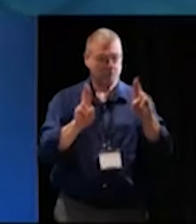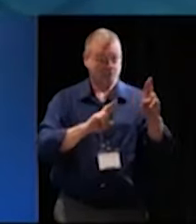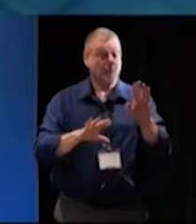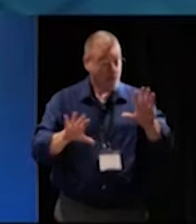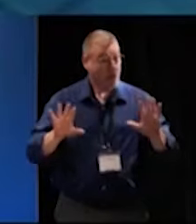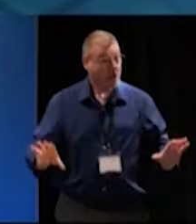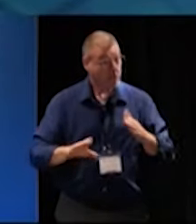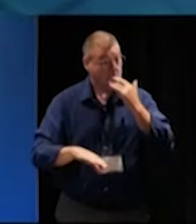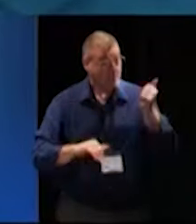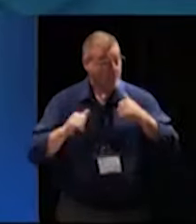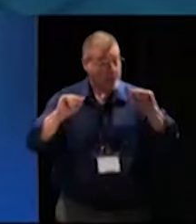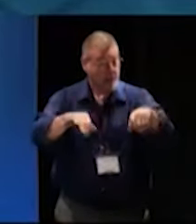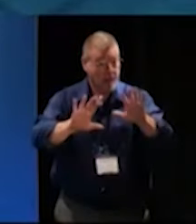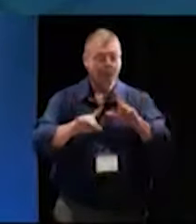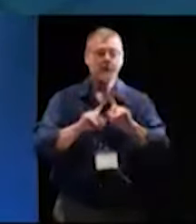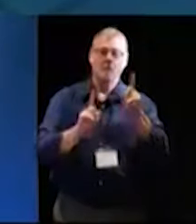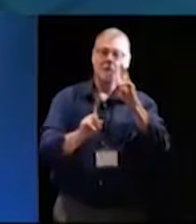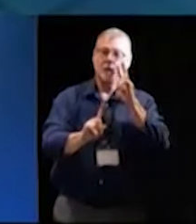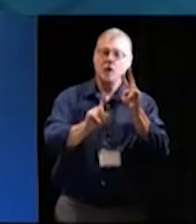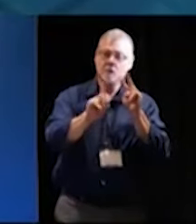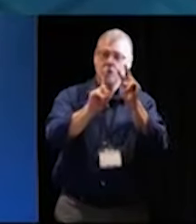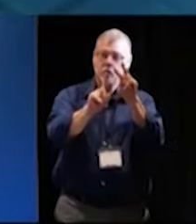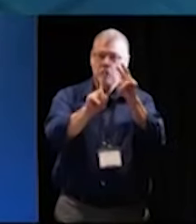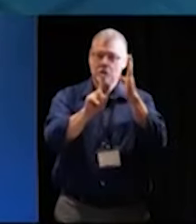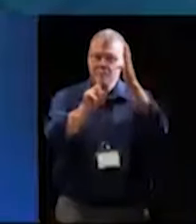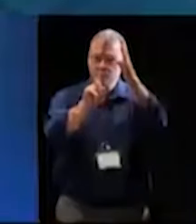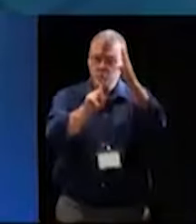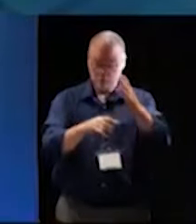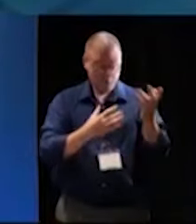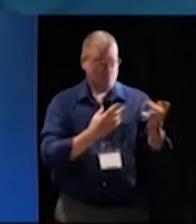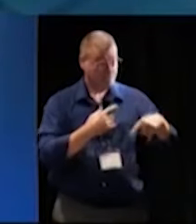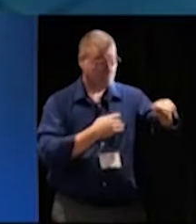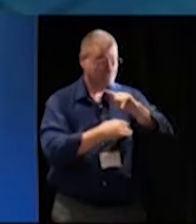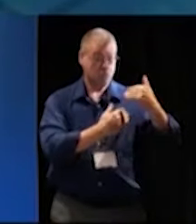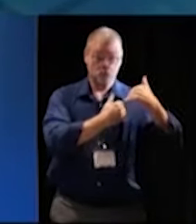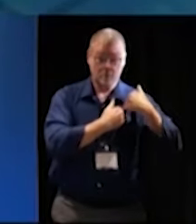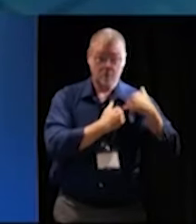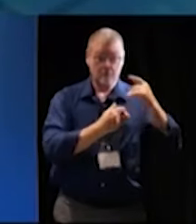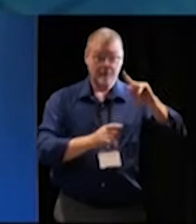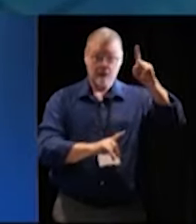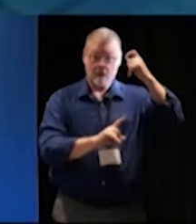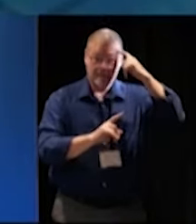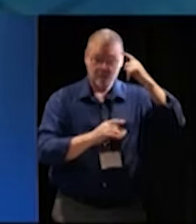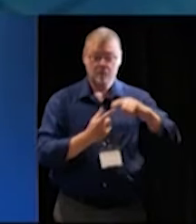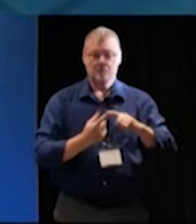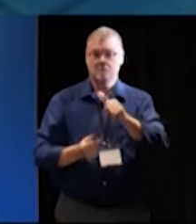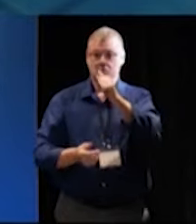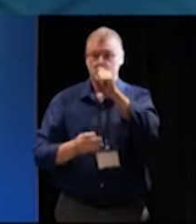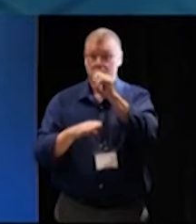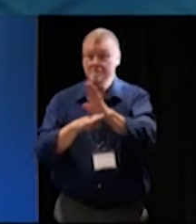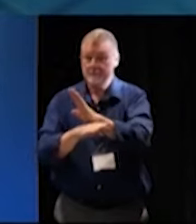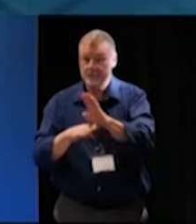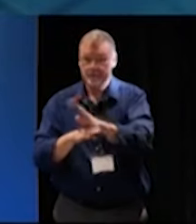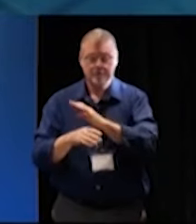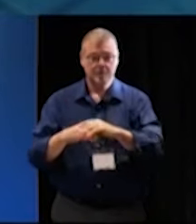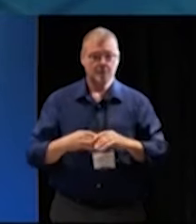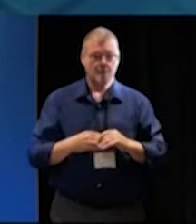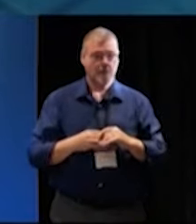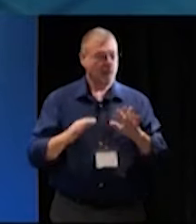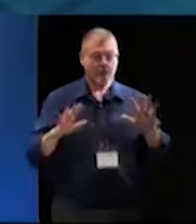can, but as we look into the future, and that's what we're called to do in government, in the private sector, in labor, we're not